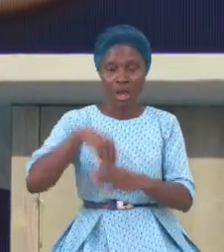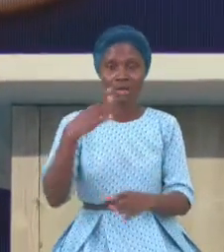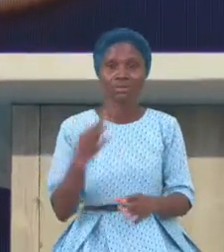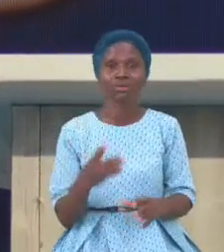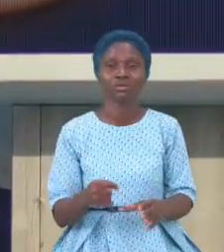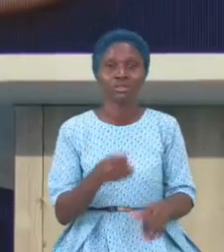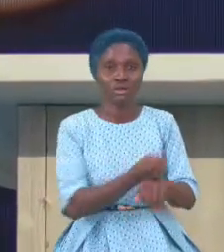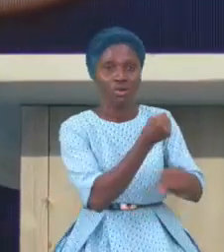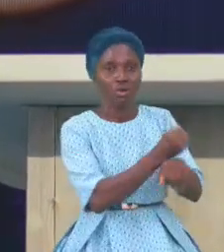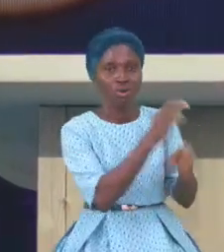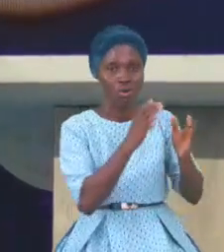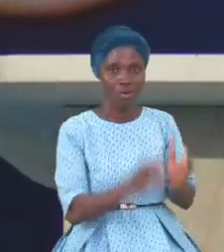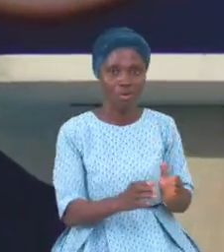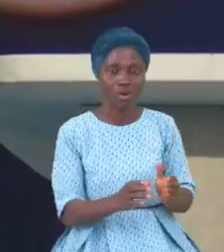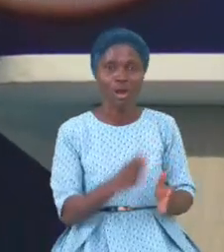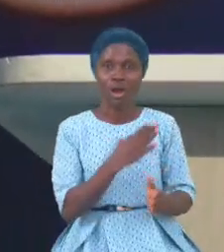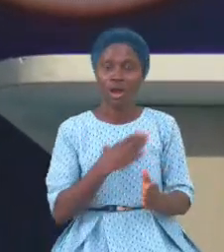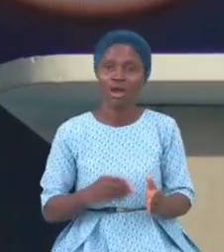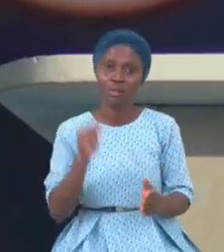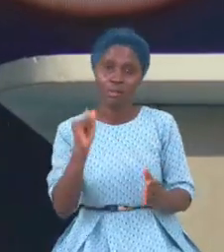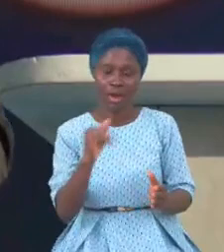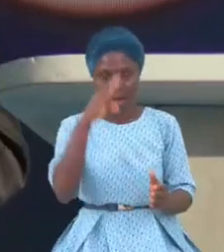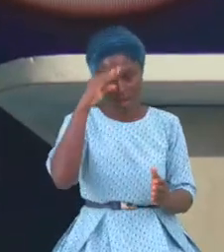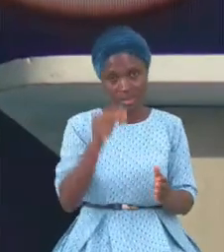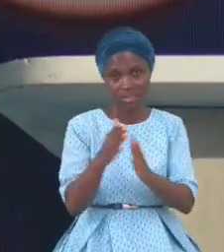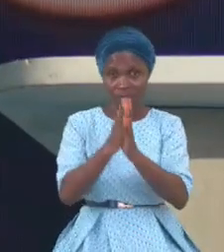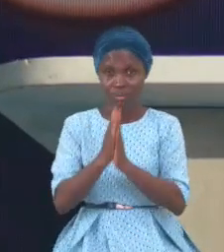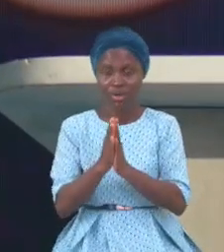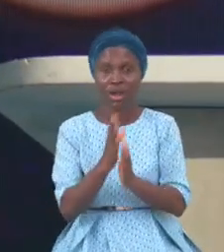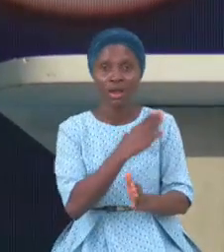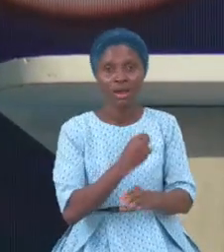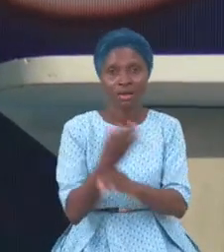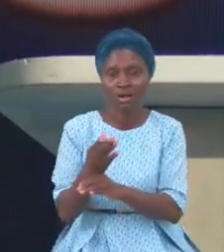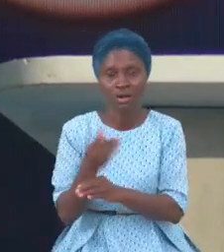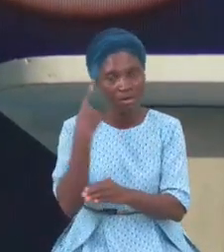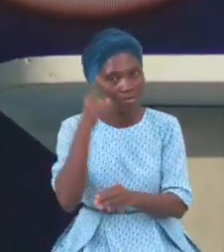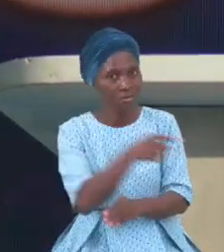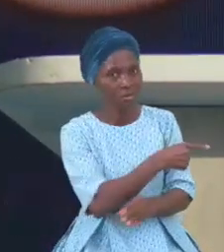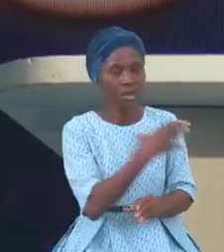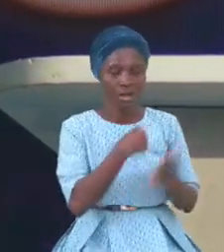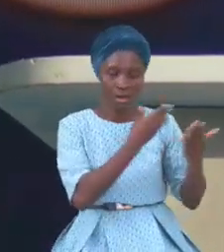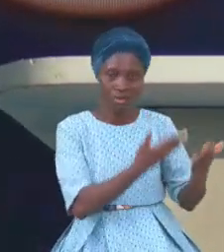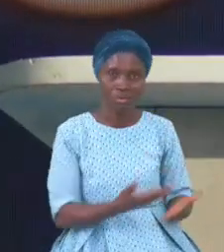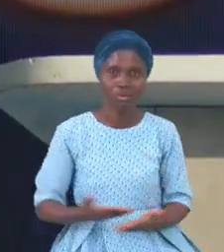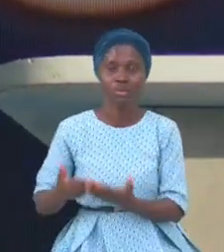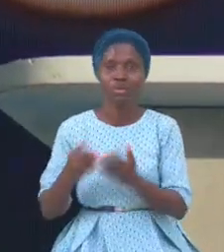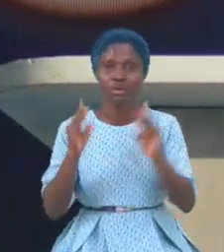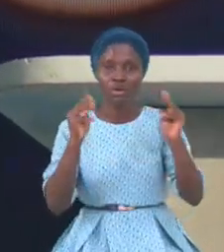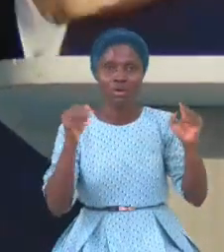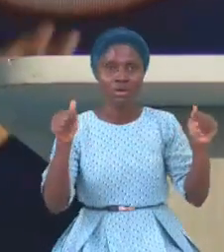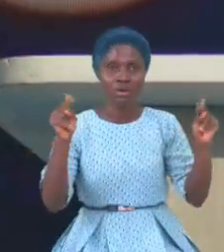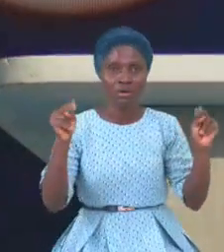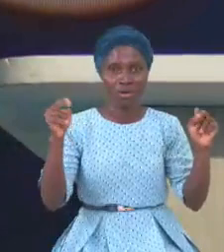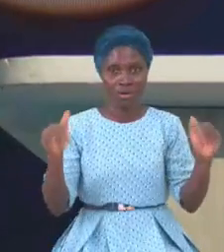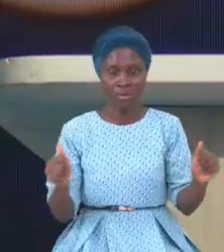prayer, by his intercession for them, had brought manna from heaven, if the word had not been reaching,